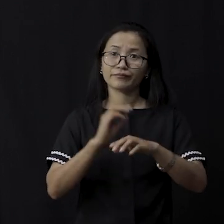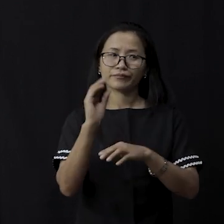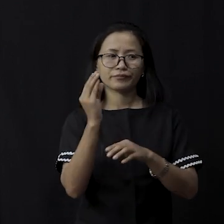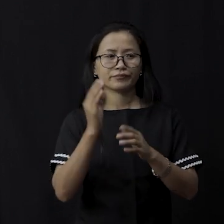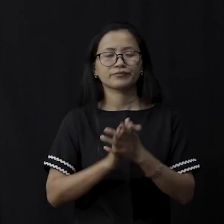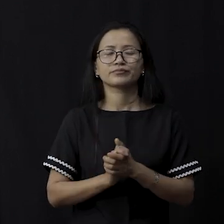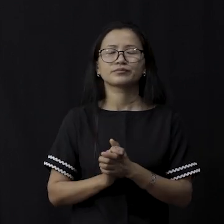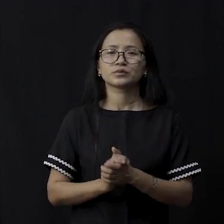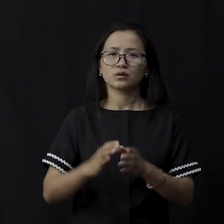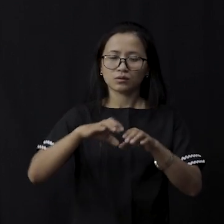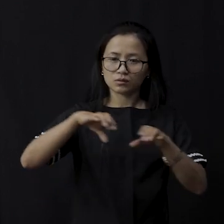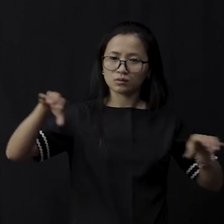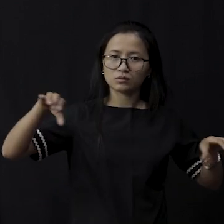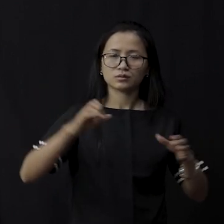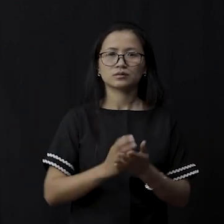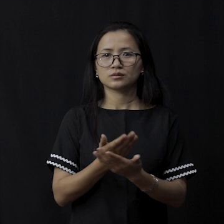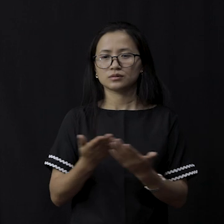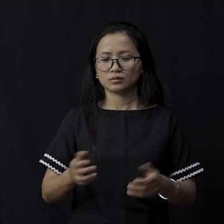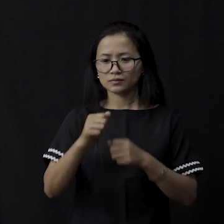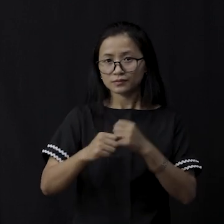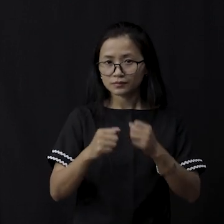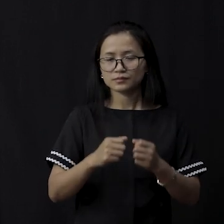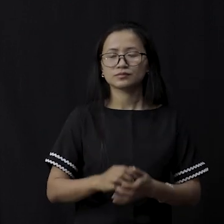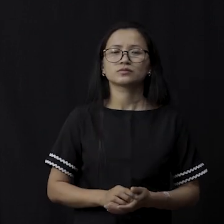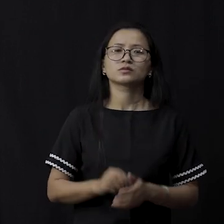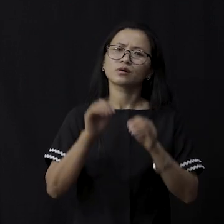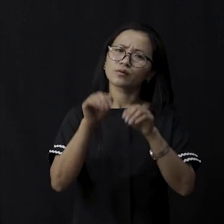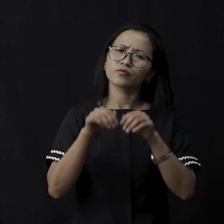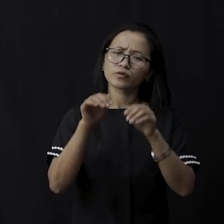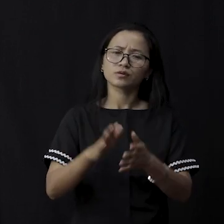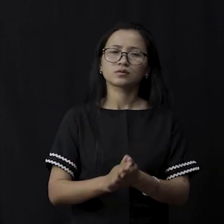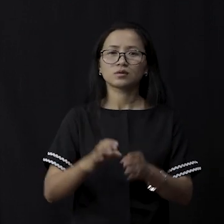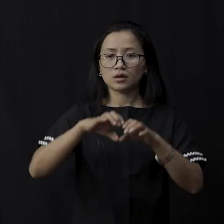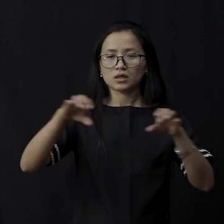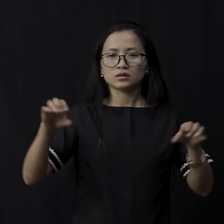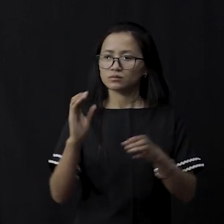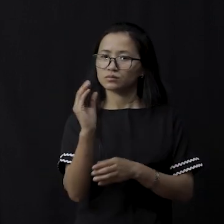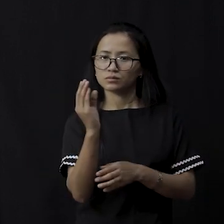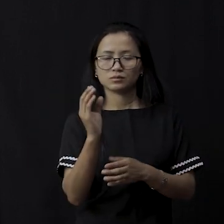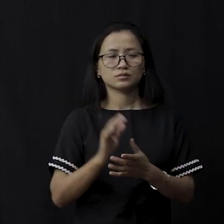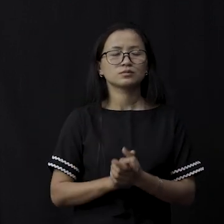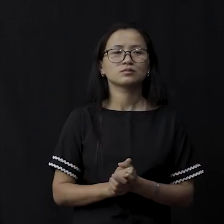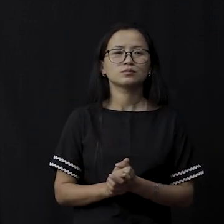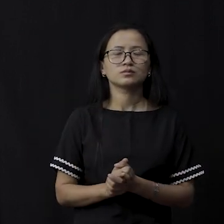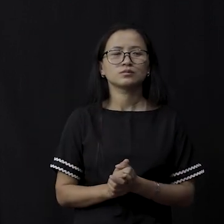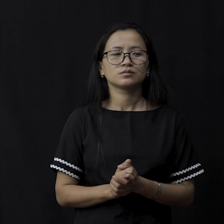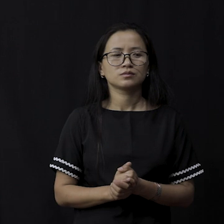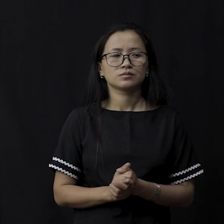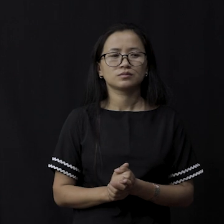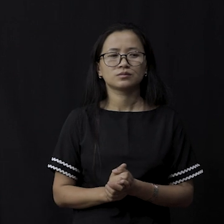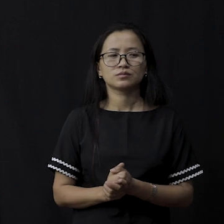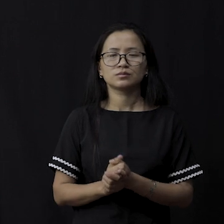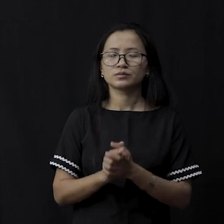like a sweet potato, the long thing that you find, you dig and dig, and then your mom bring out and boil and give you, right? That is the tapioca. And